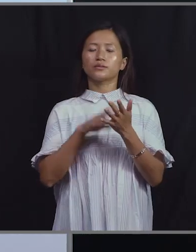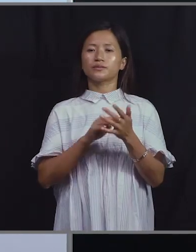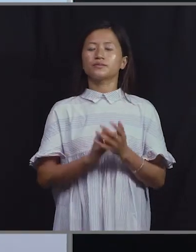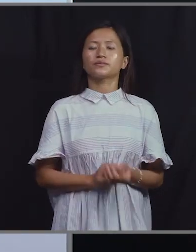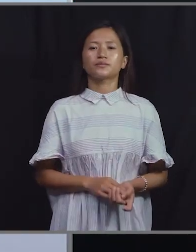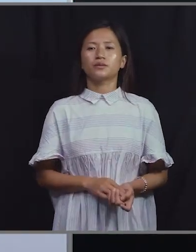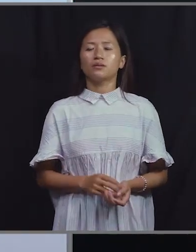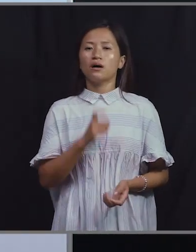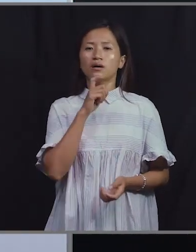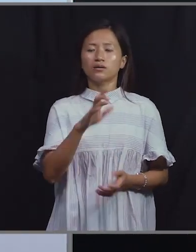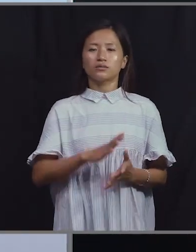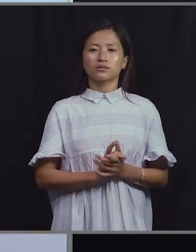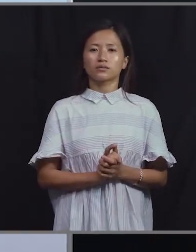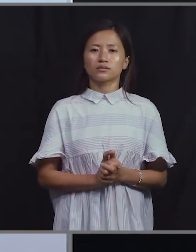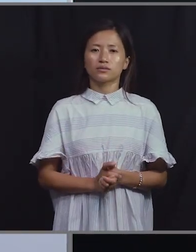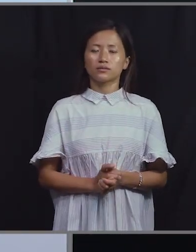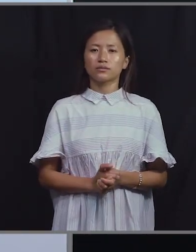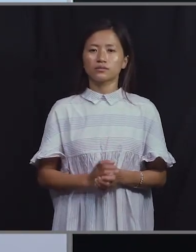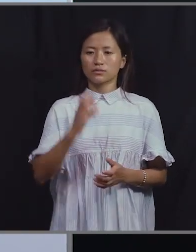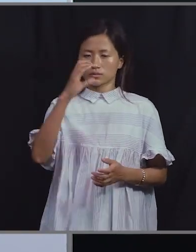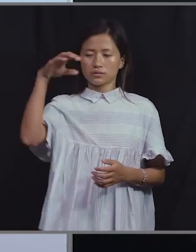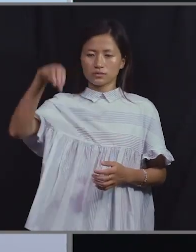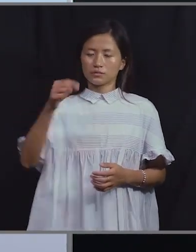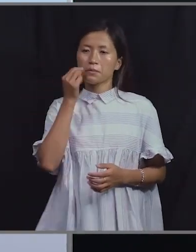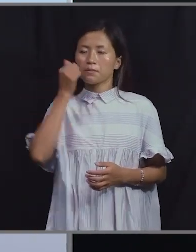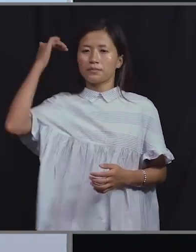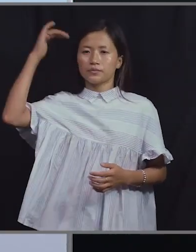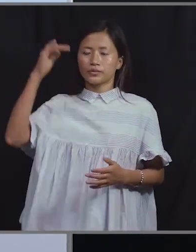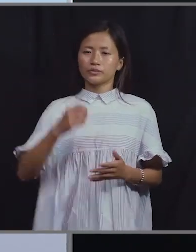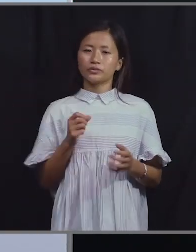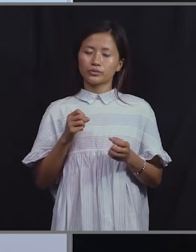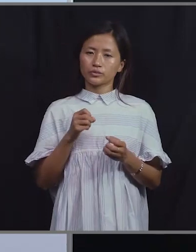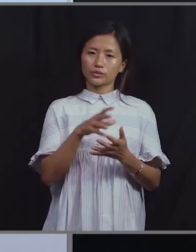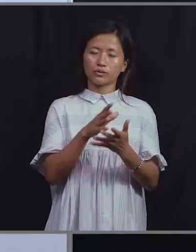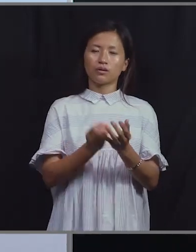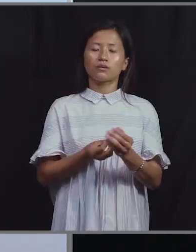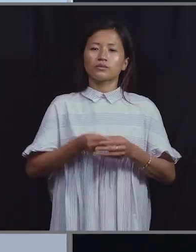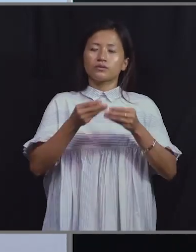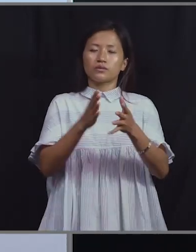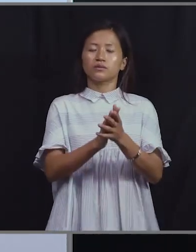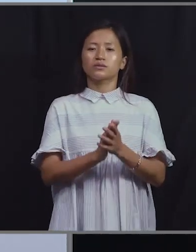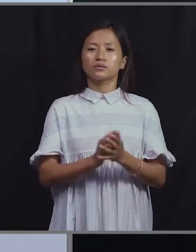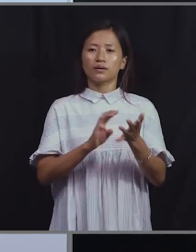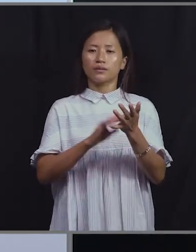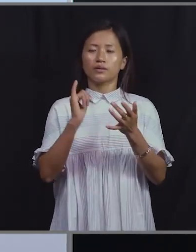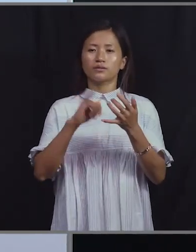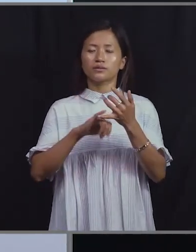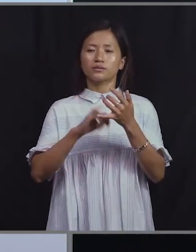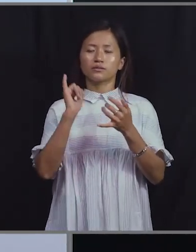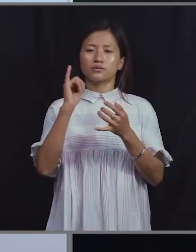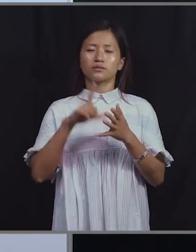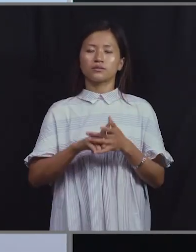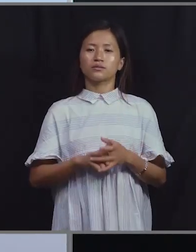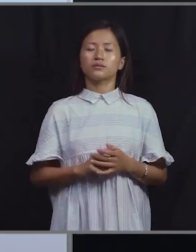his wisdom, he asked his countrymen to withdraw missiles from Cuba, and finally